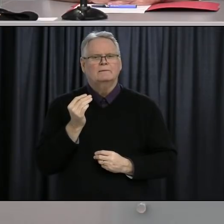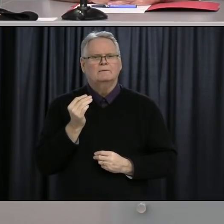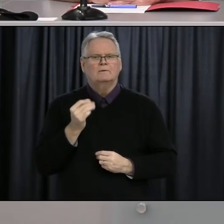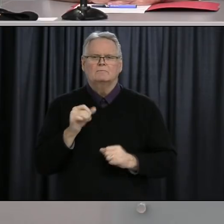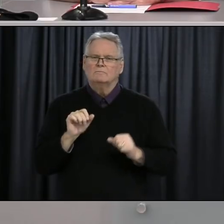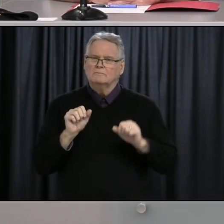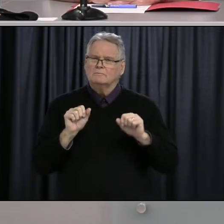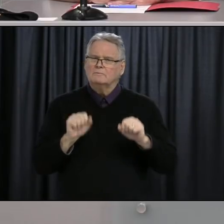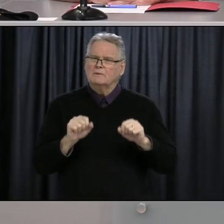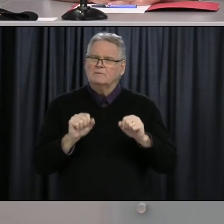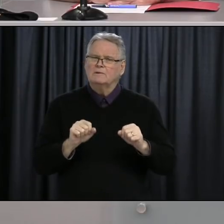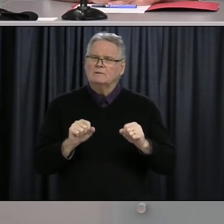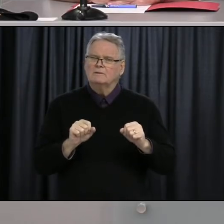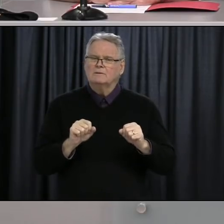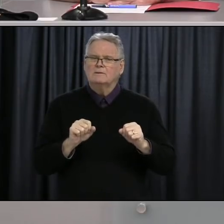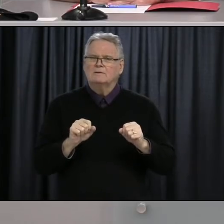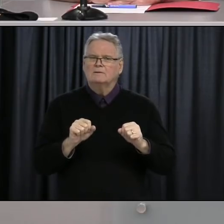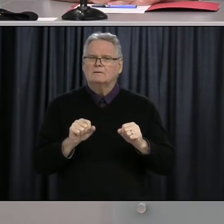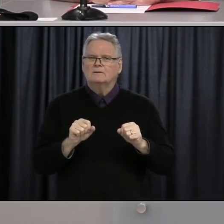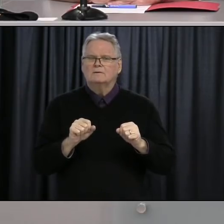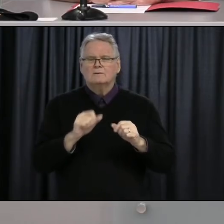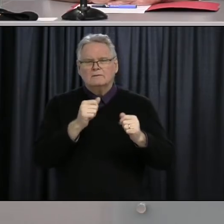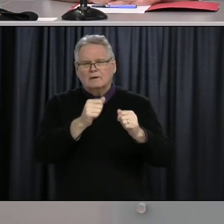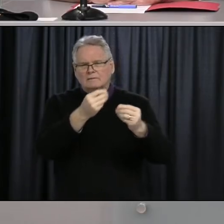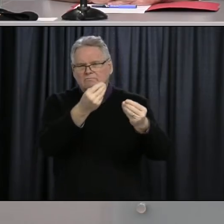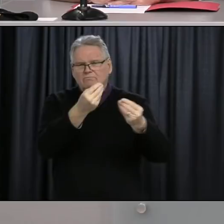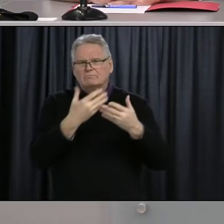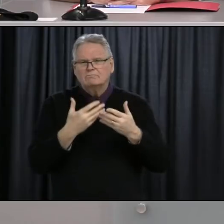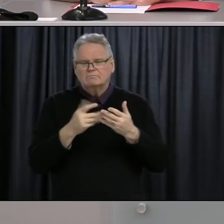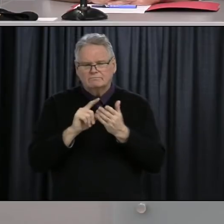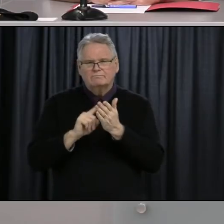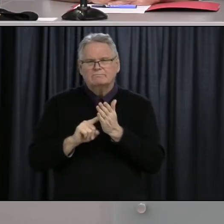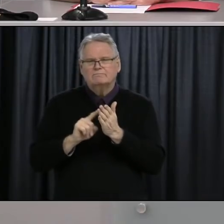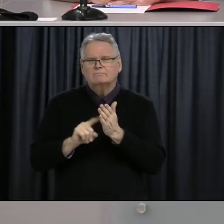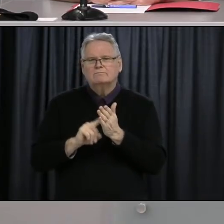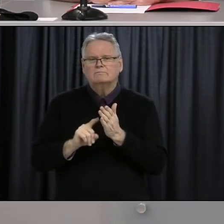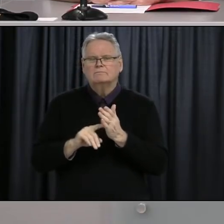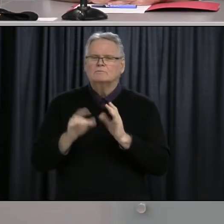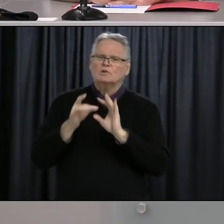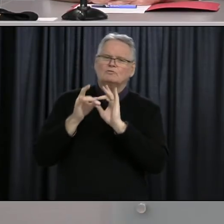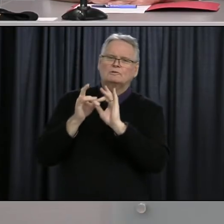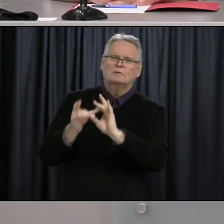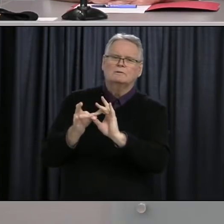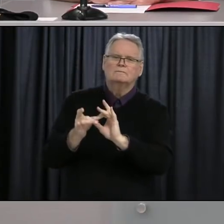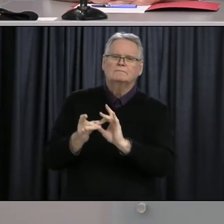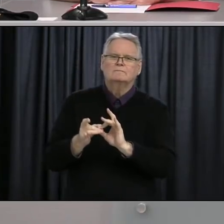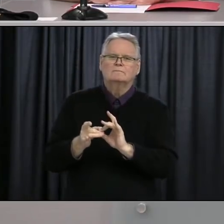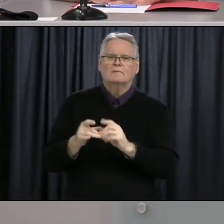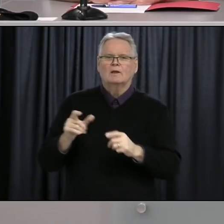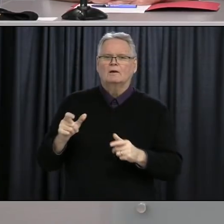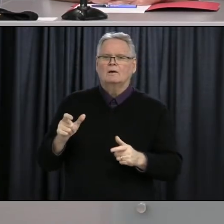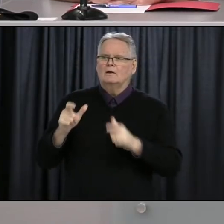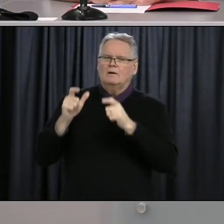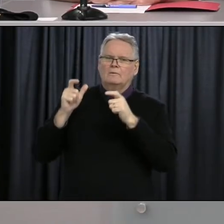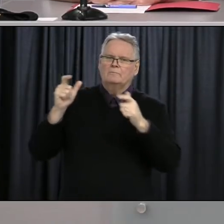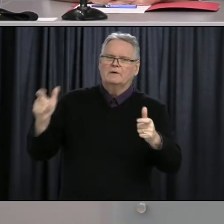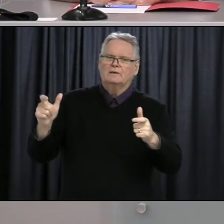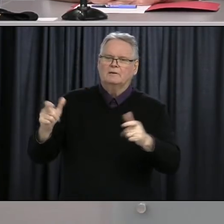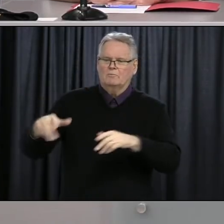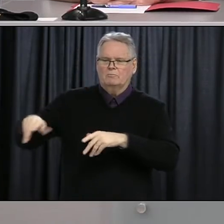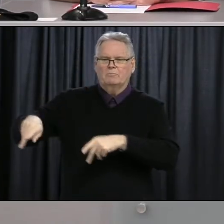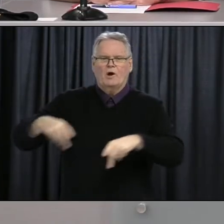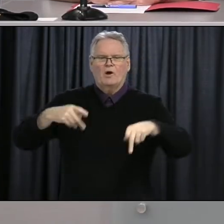going on with respect to large informal gatherings by teens in this particular outbreak?